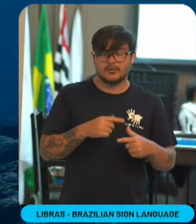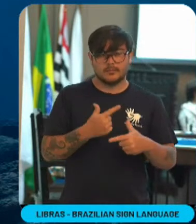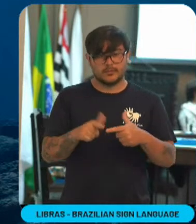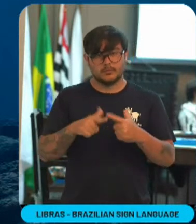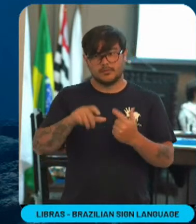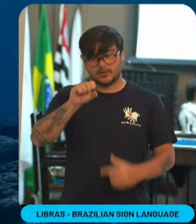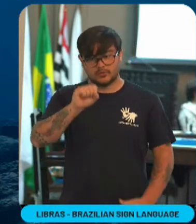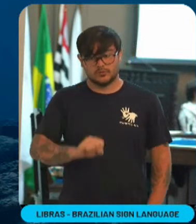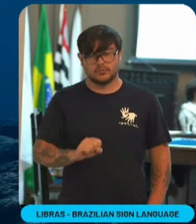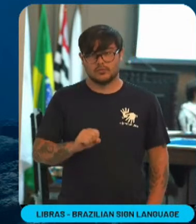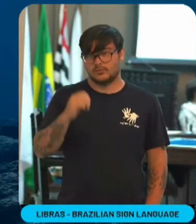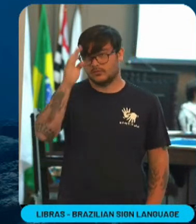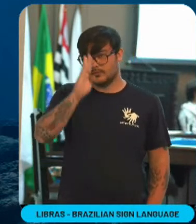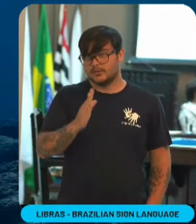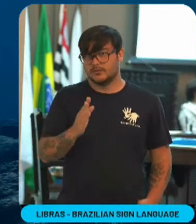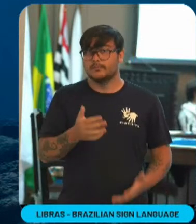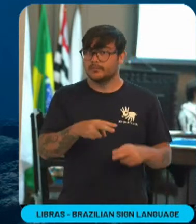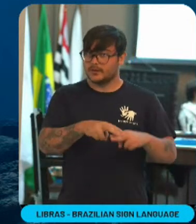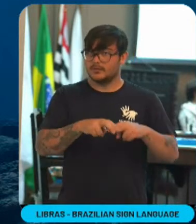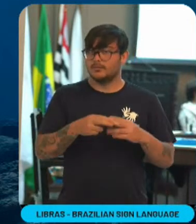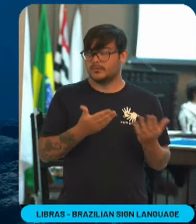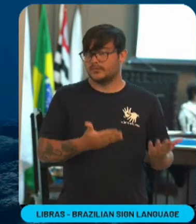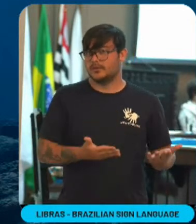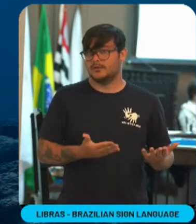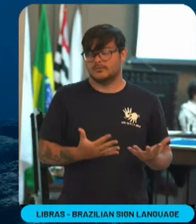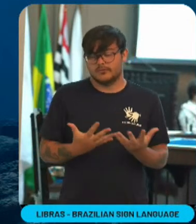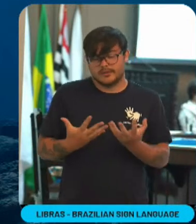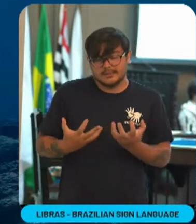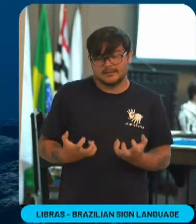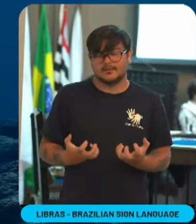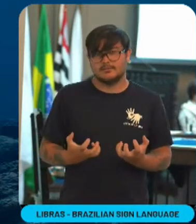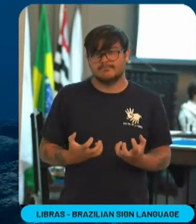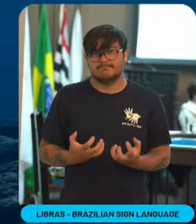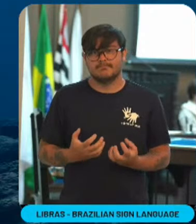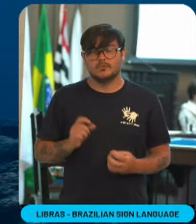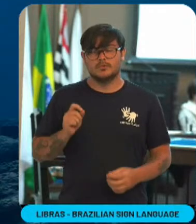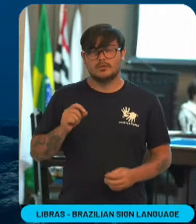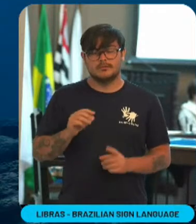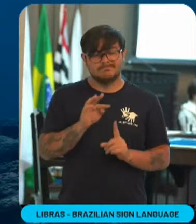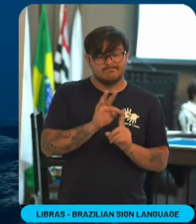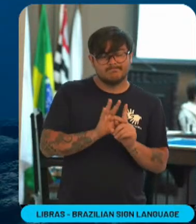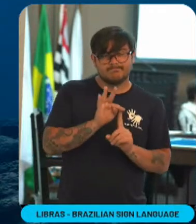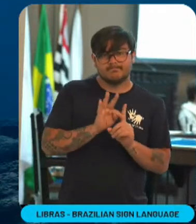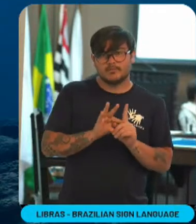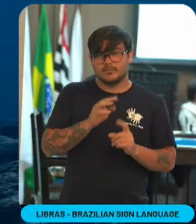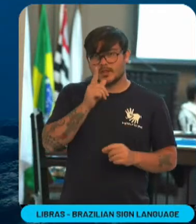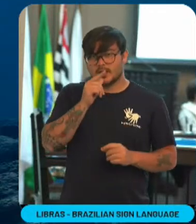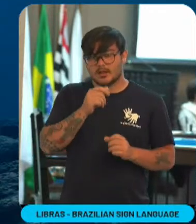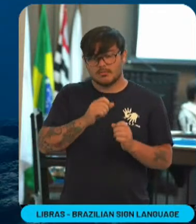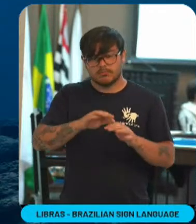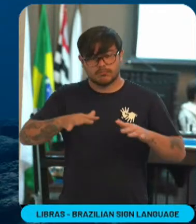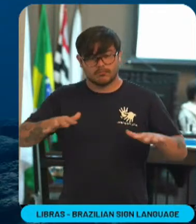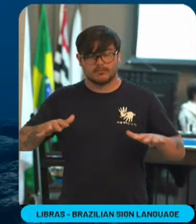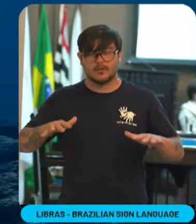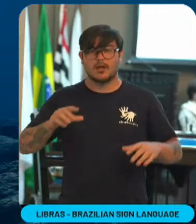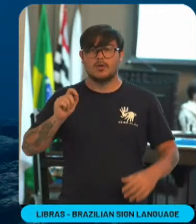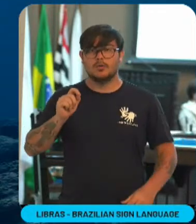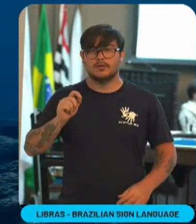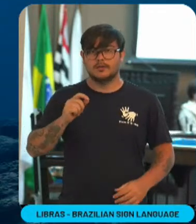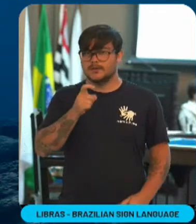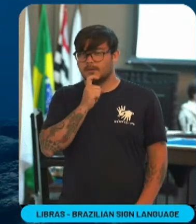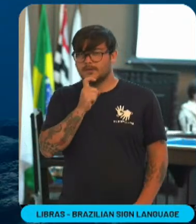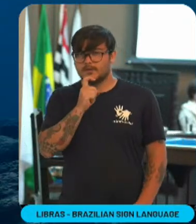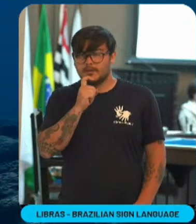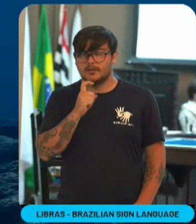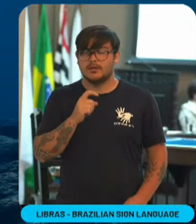time in the center south of Brazil. That's why it's difficult for the harvest, because